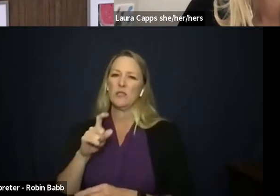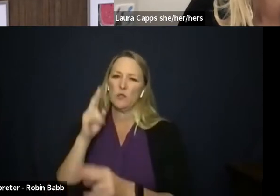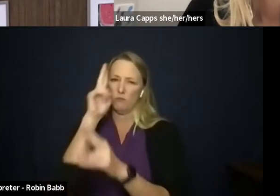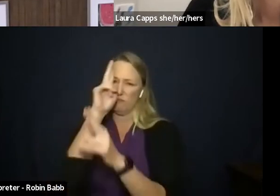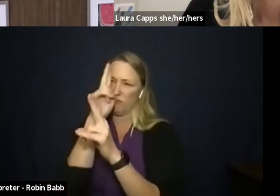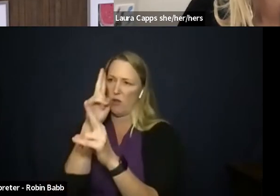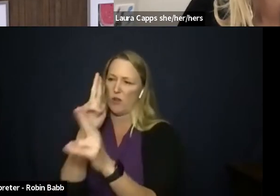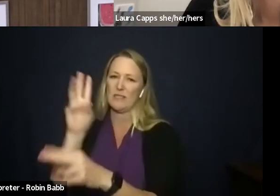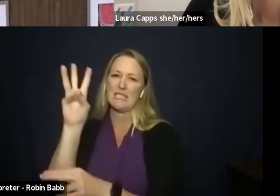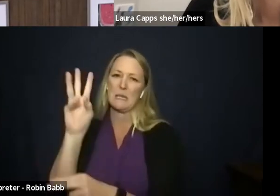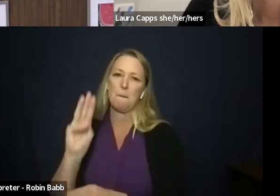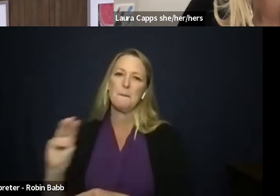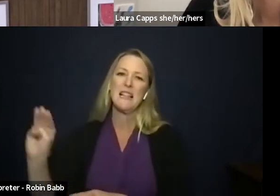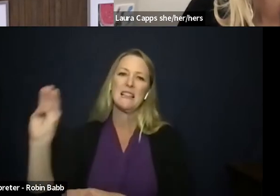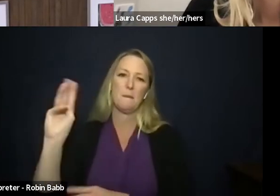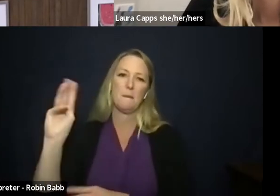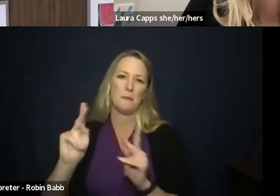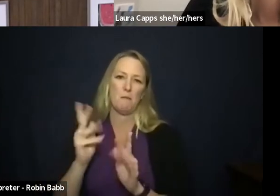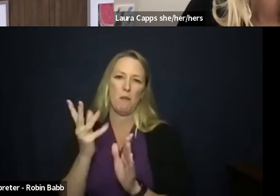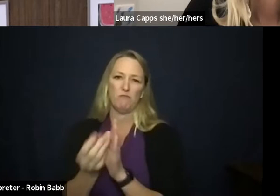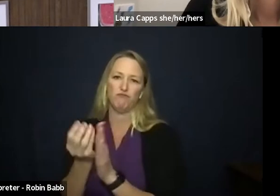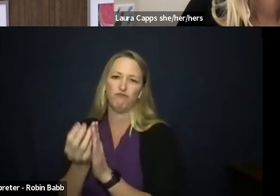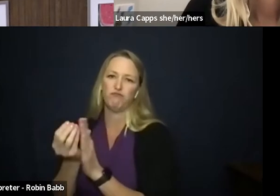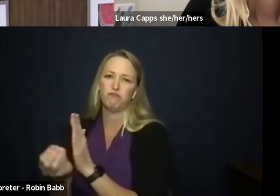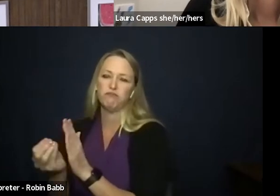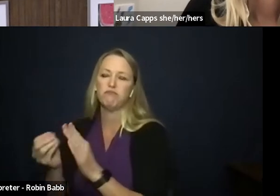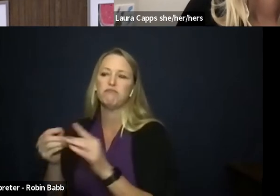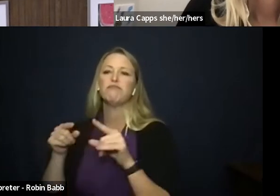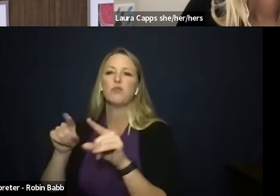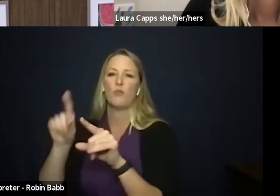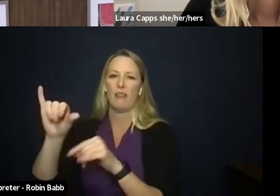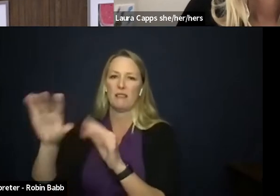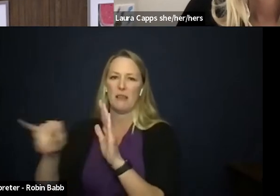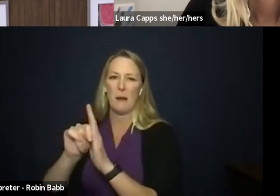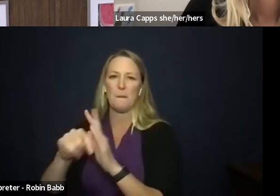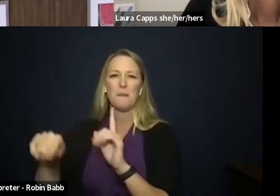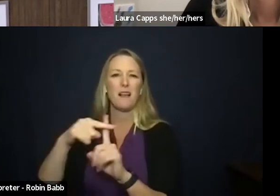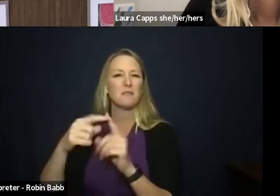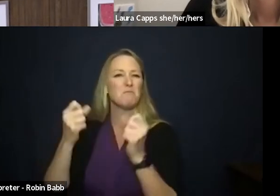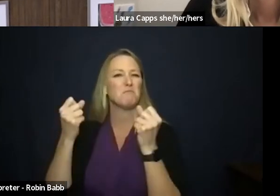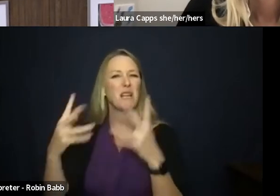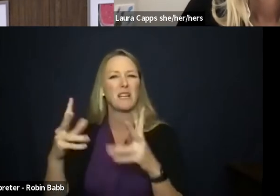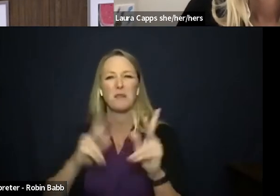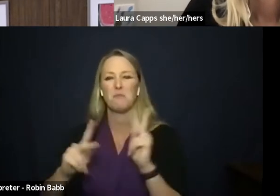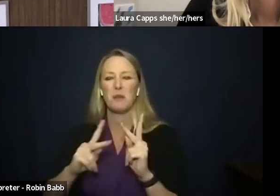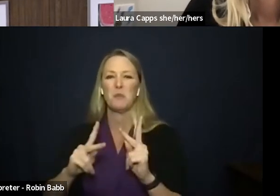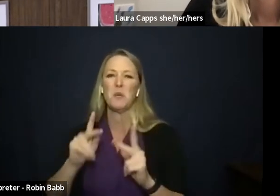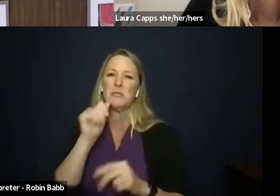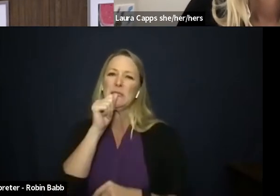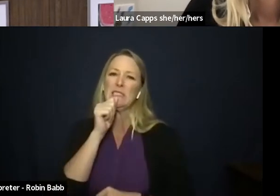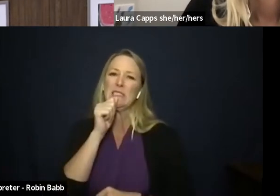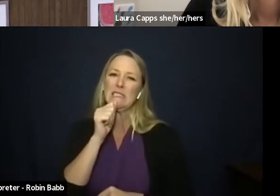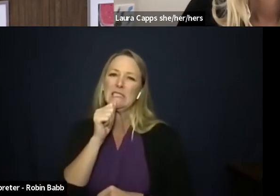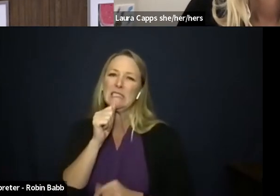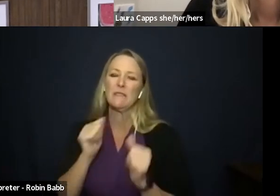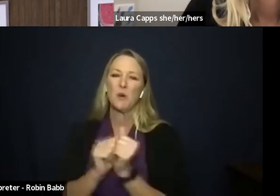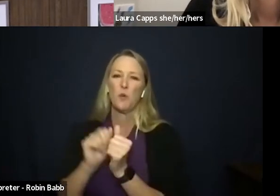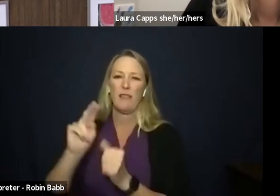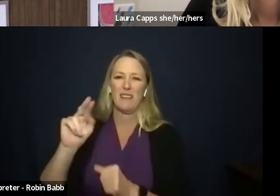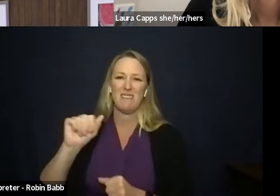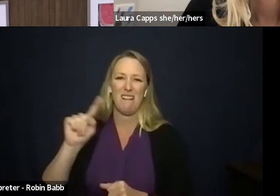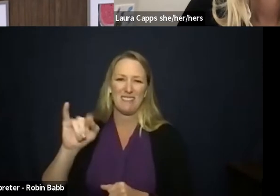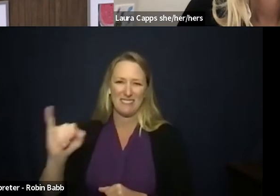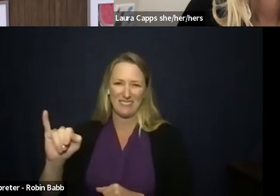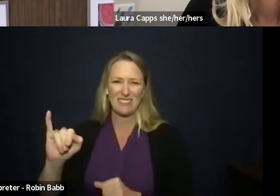the holocaust and the millions of victims of nazism and to develop educational programs to help prevent future